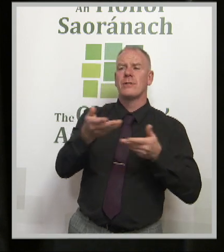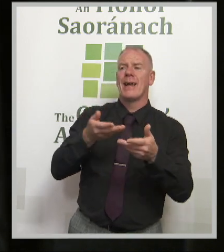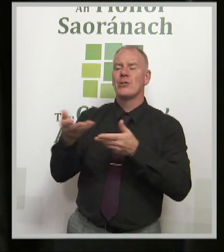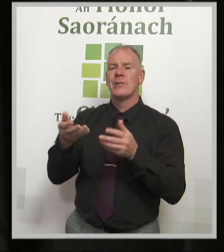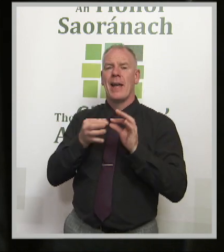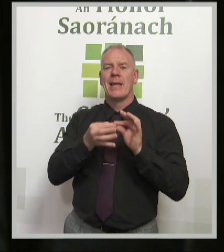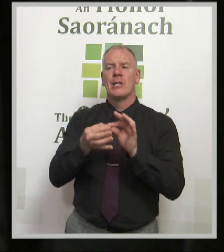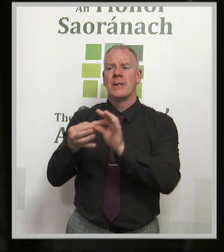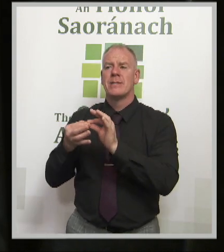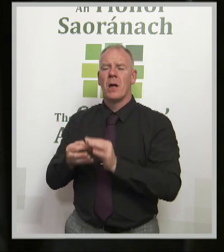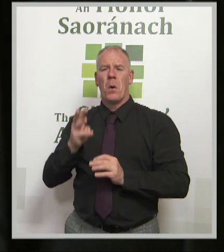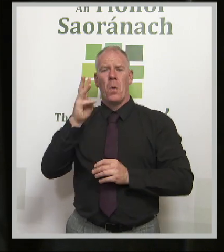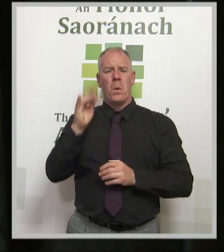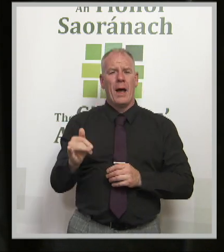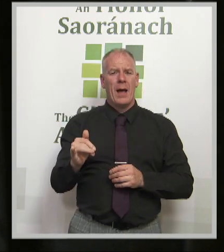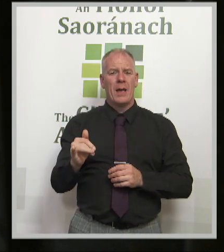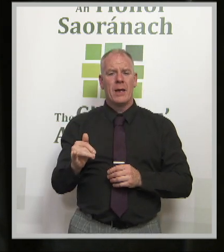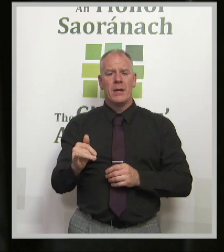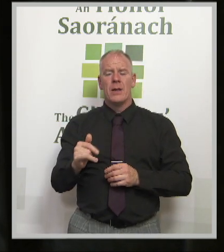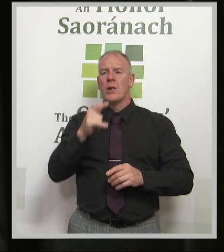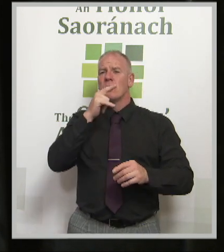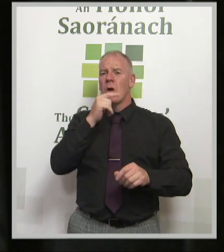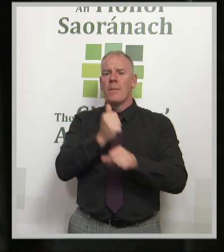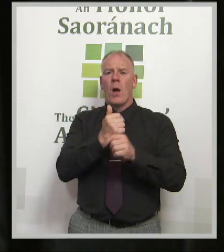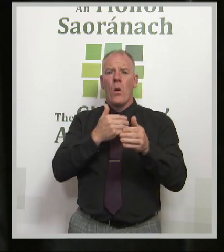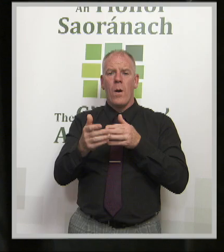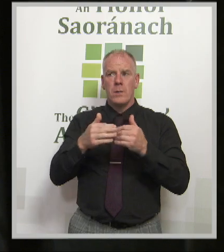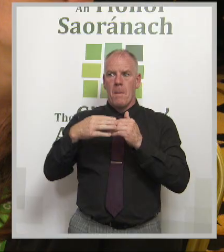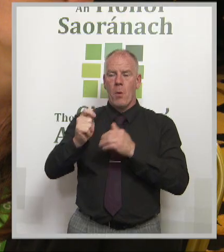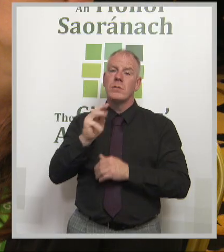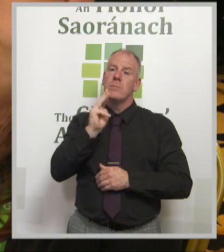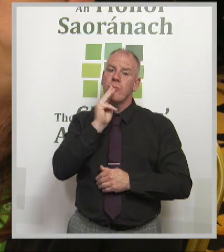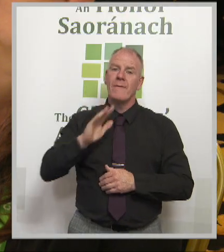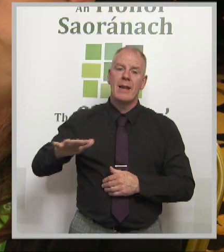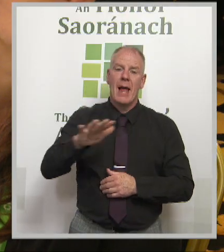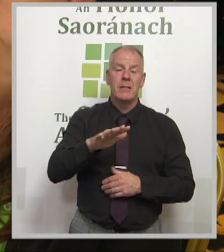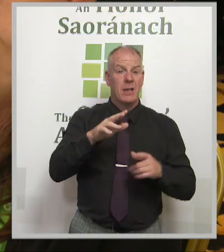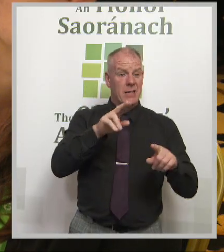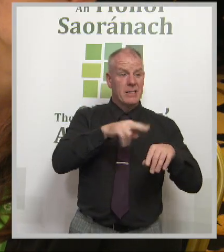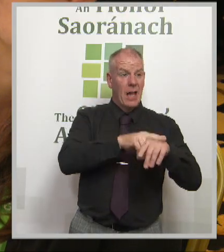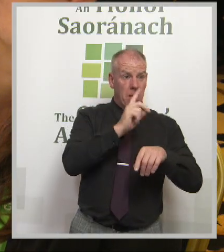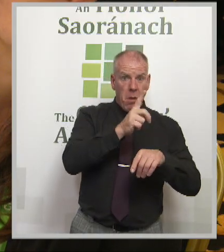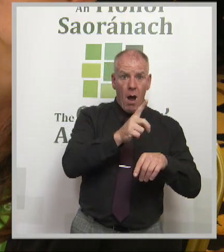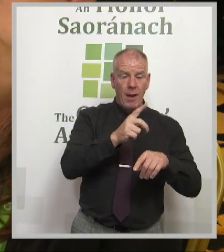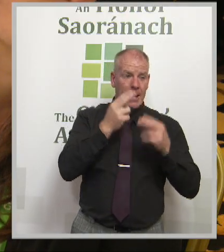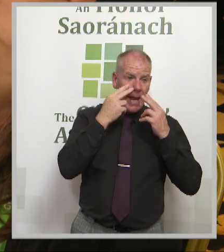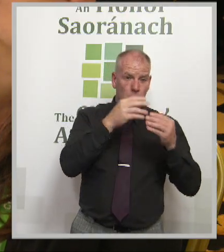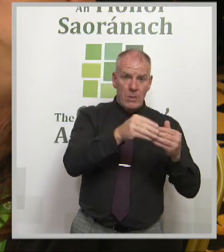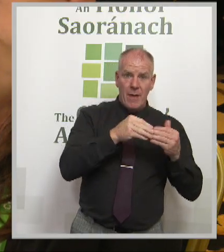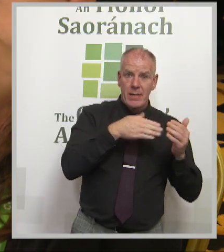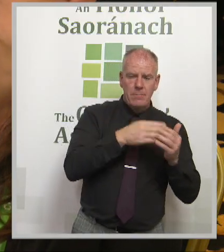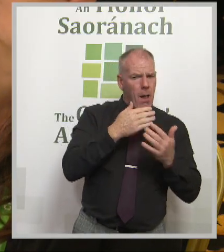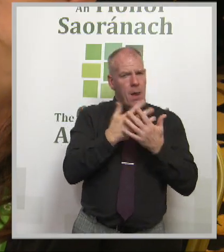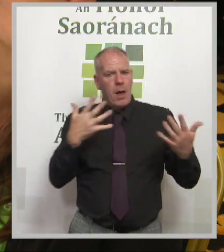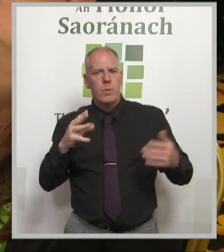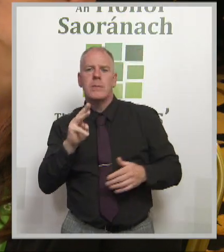engagement, because we're talking to a large extent about private land. There's national parks, nature reserves, but a lot of it is private